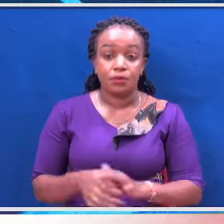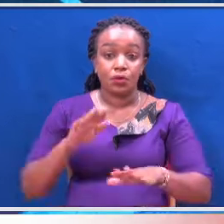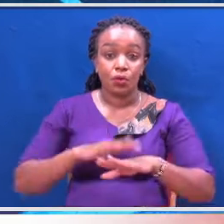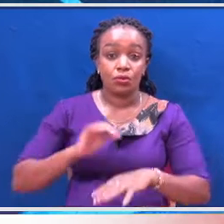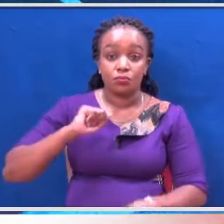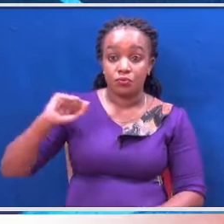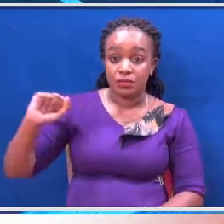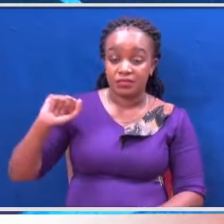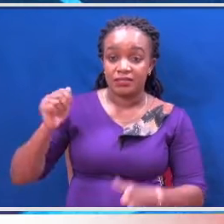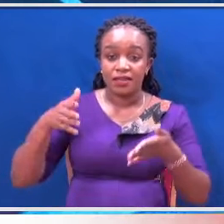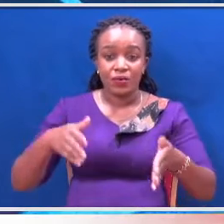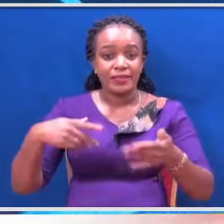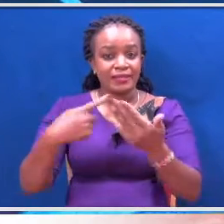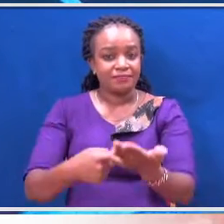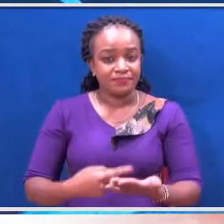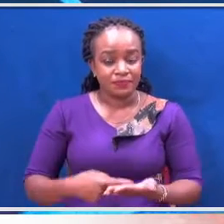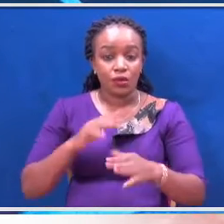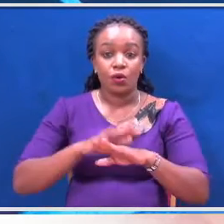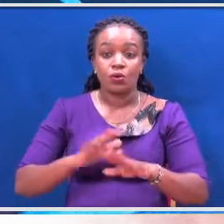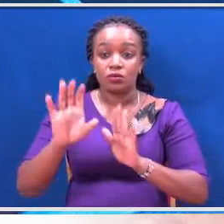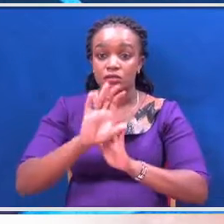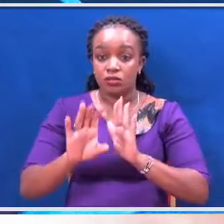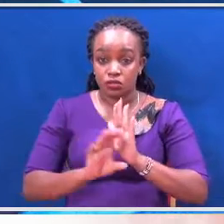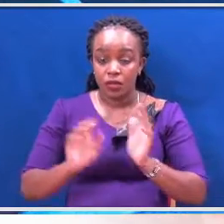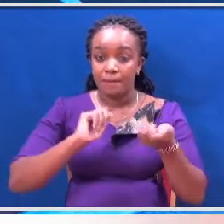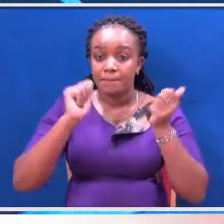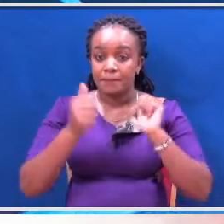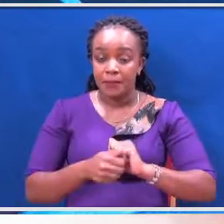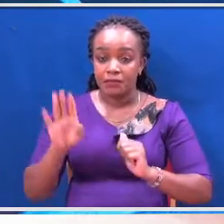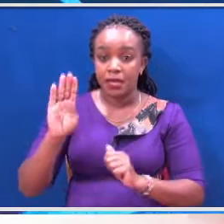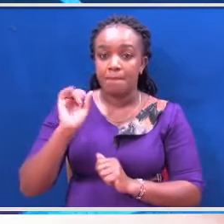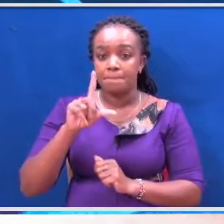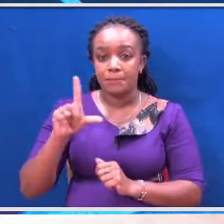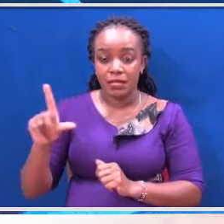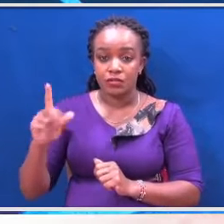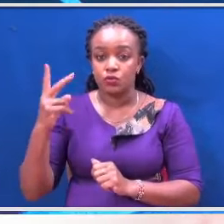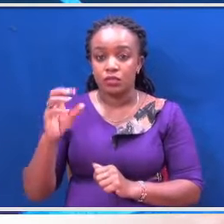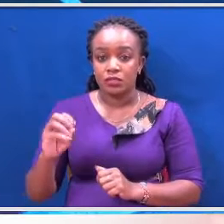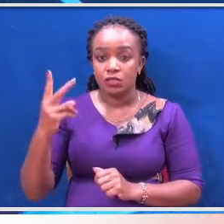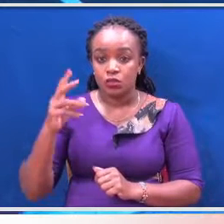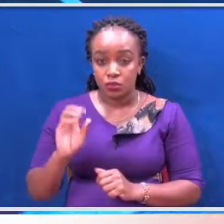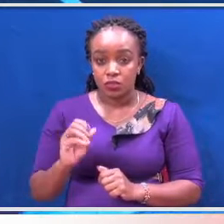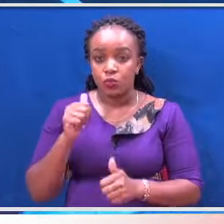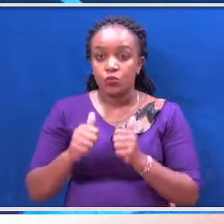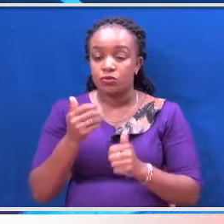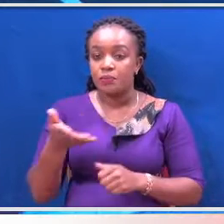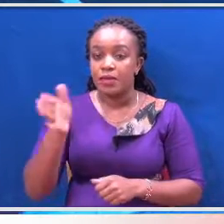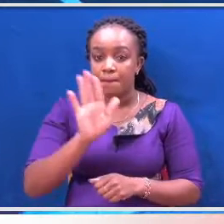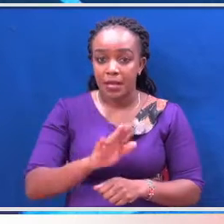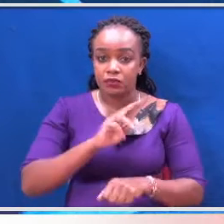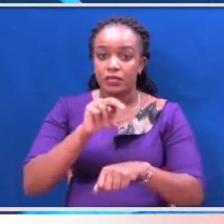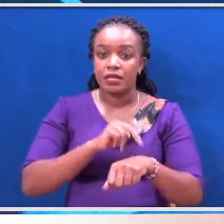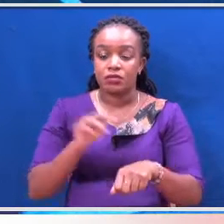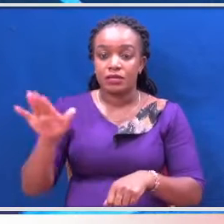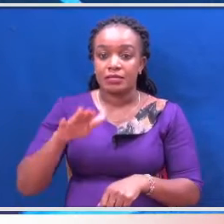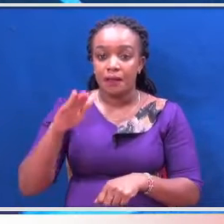Now and with the debate on the Constitutional Amendment Bill 2020 resuming before the National Assembly tomorrow, the